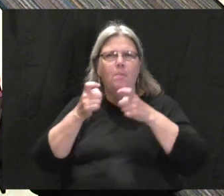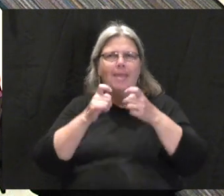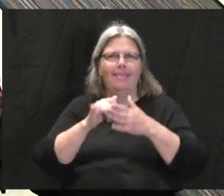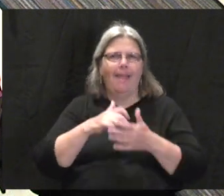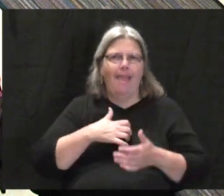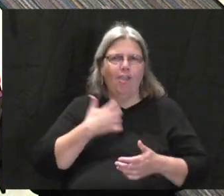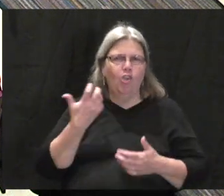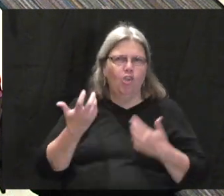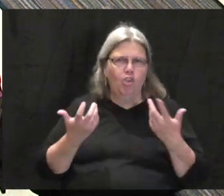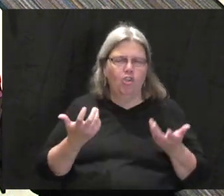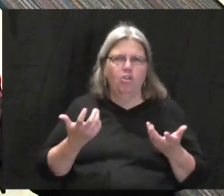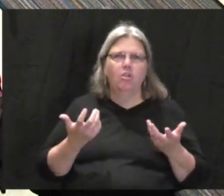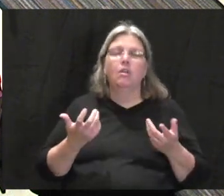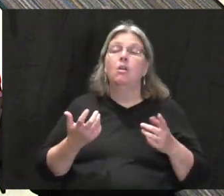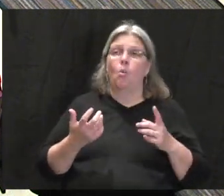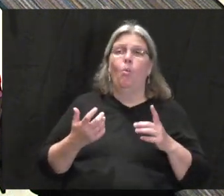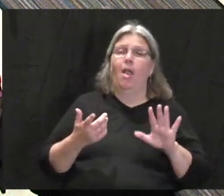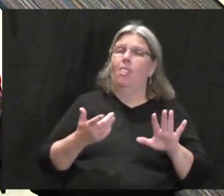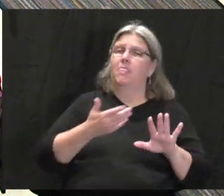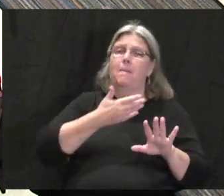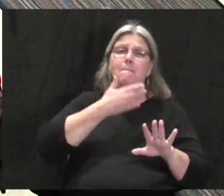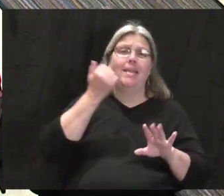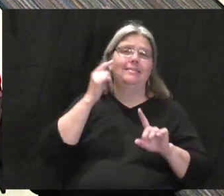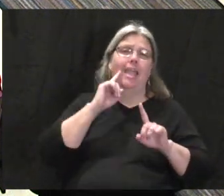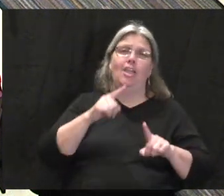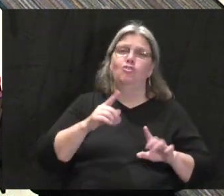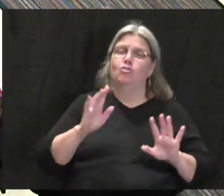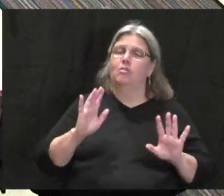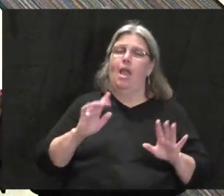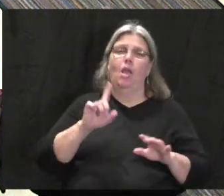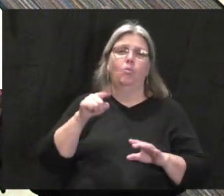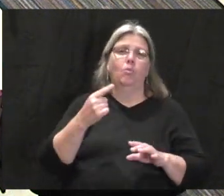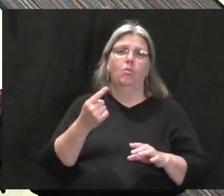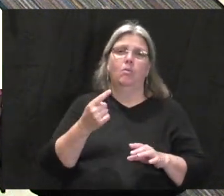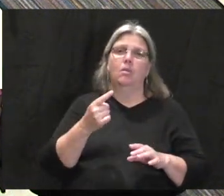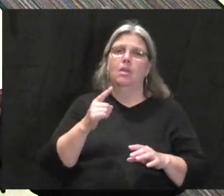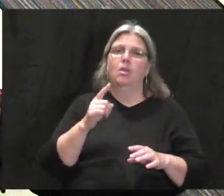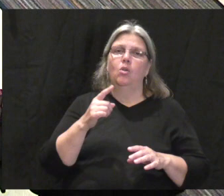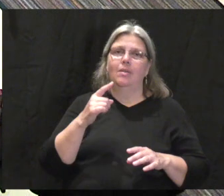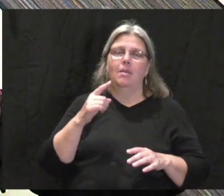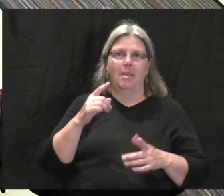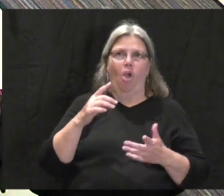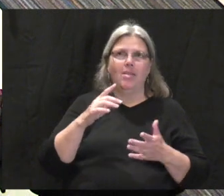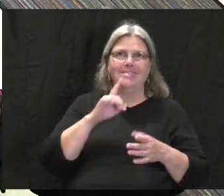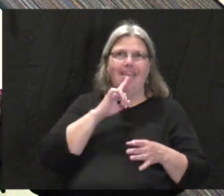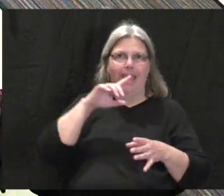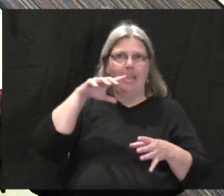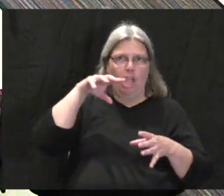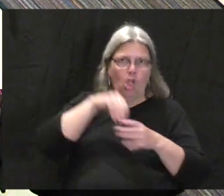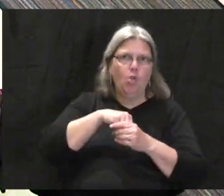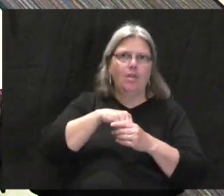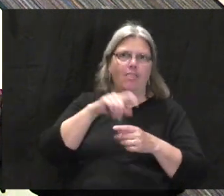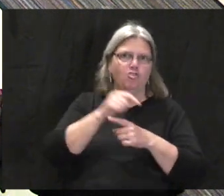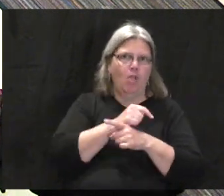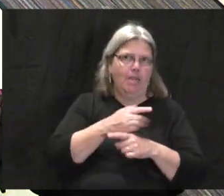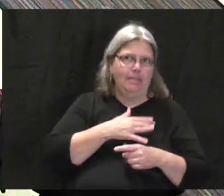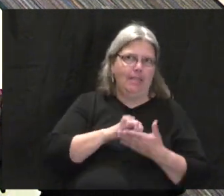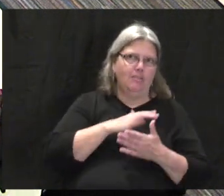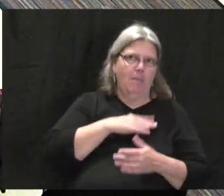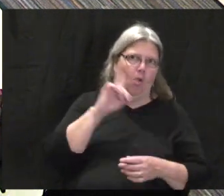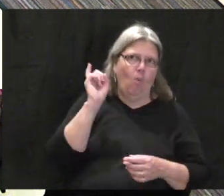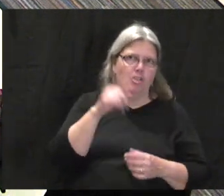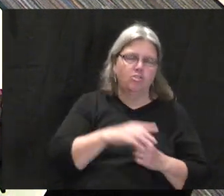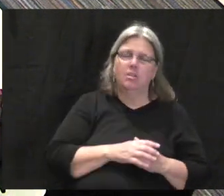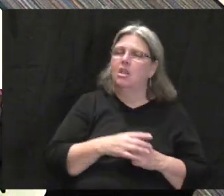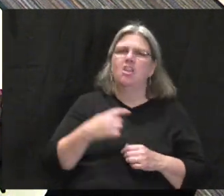We didn't specifically, I don't recall talking about politics, no. Just being more, I think in general, the